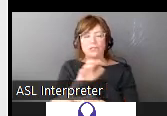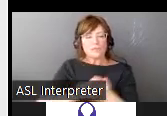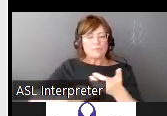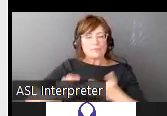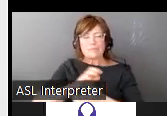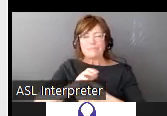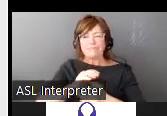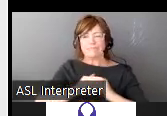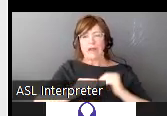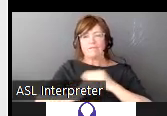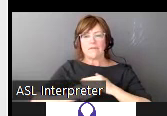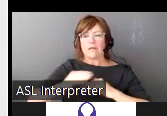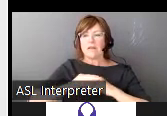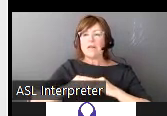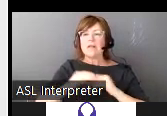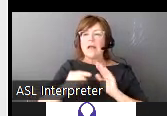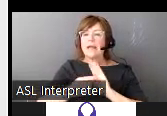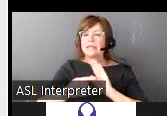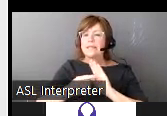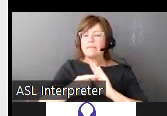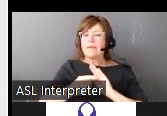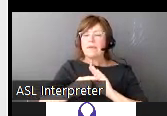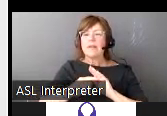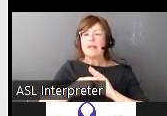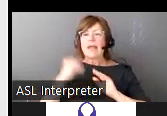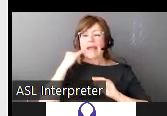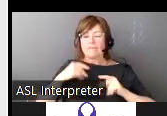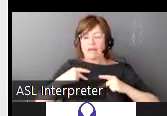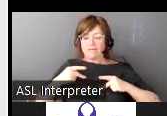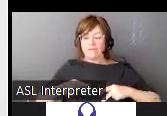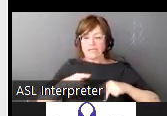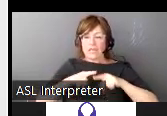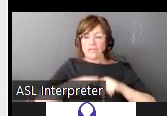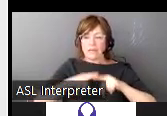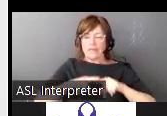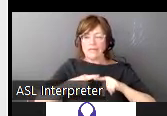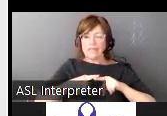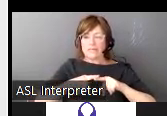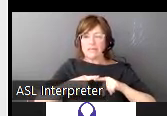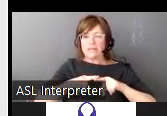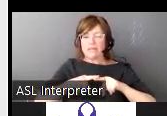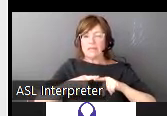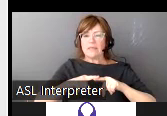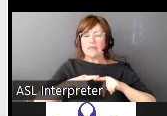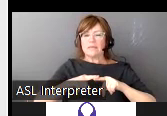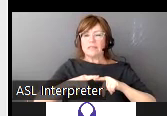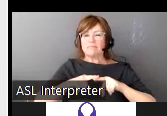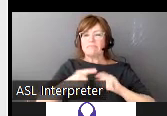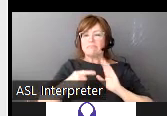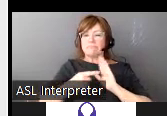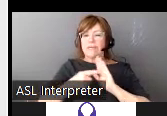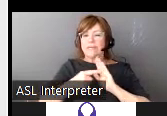This was seen in the earlier example when a physical dependence and its separation of the older adult into the suburbs led to a